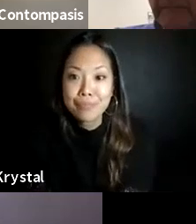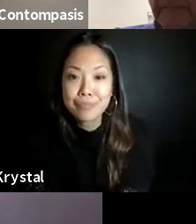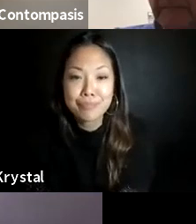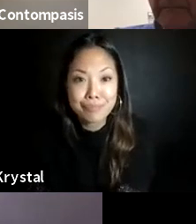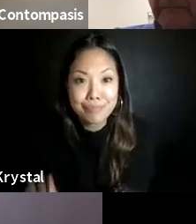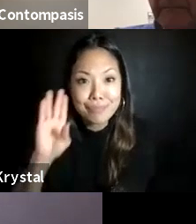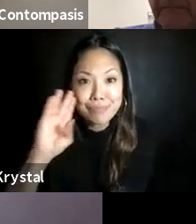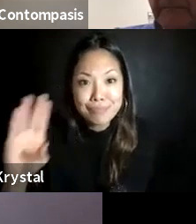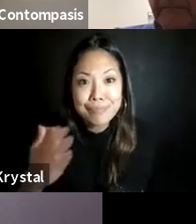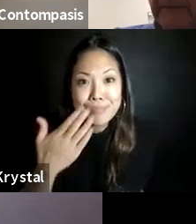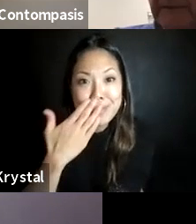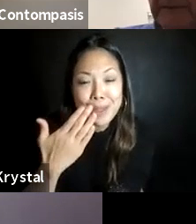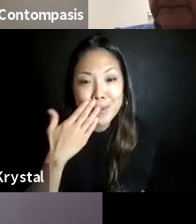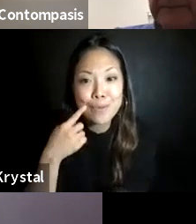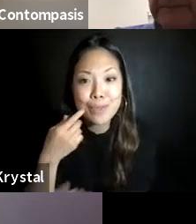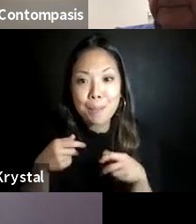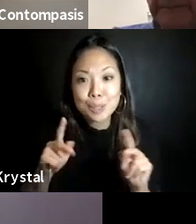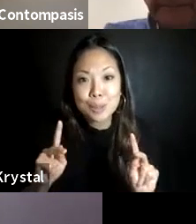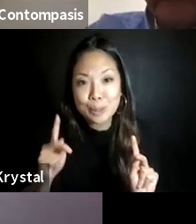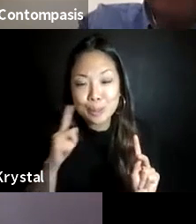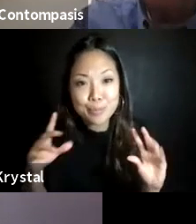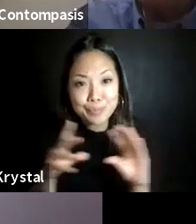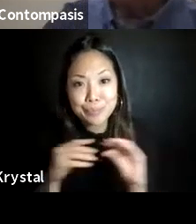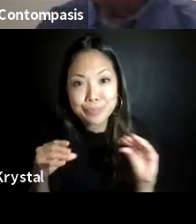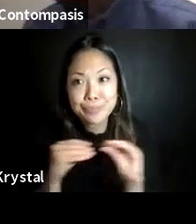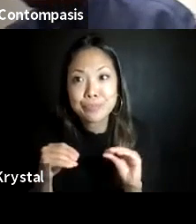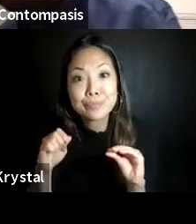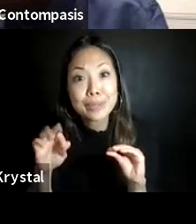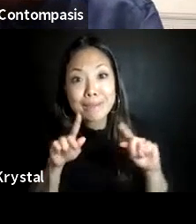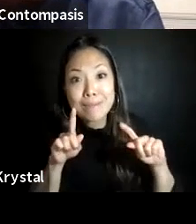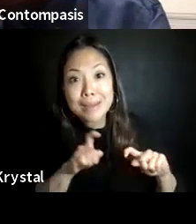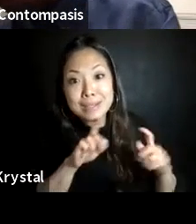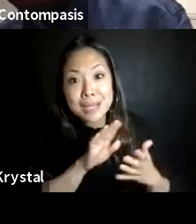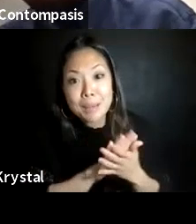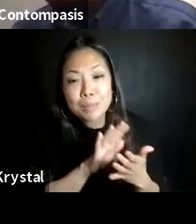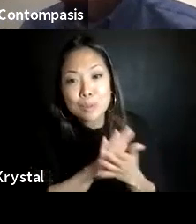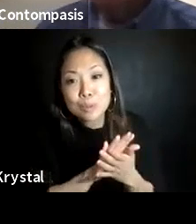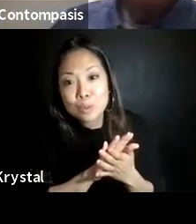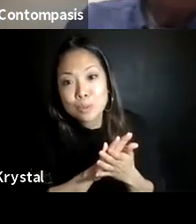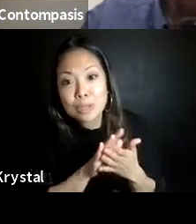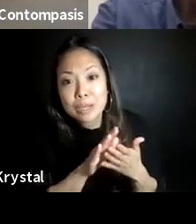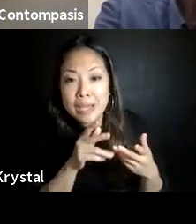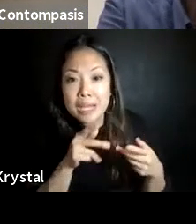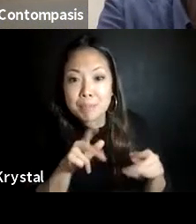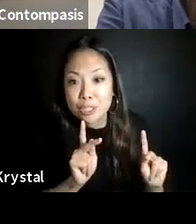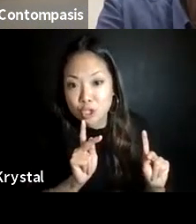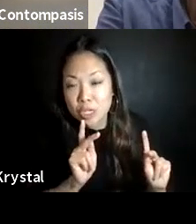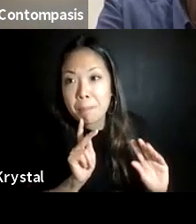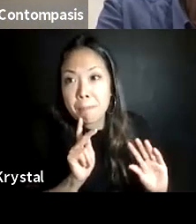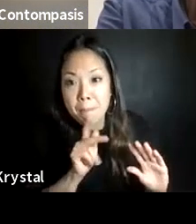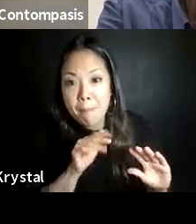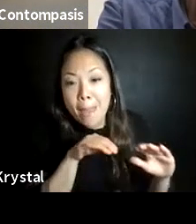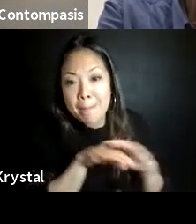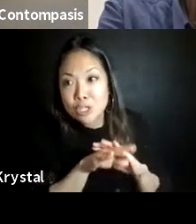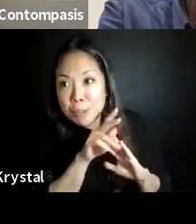Hi, thank you for the opportunity. If the exam school admission policy aims to decrease the seats